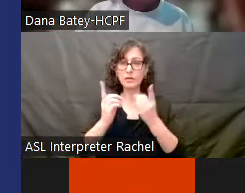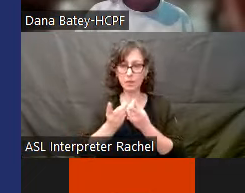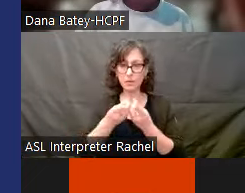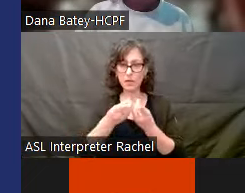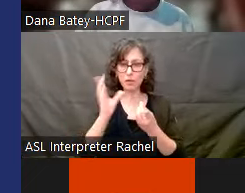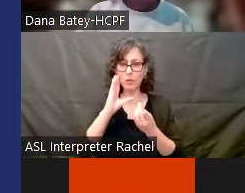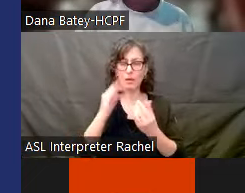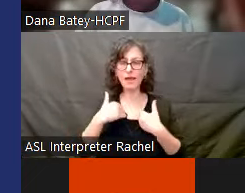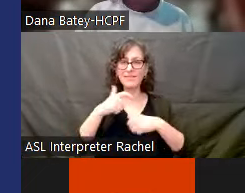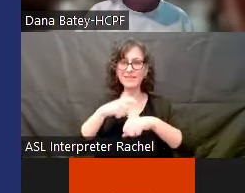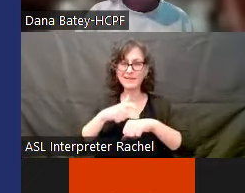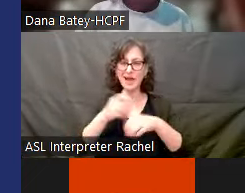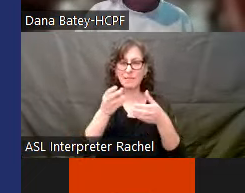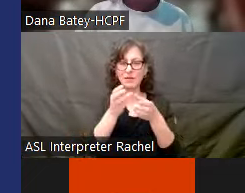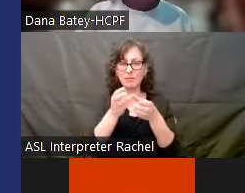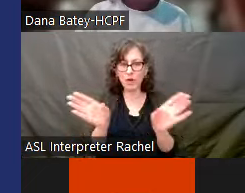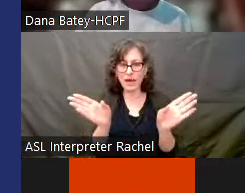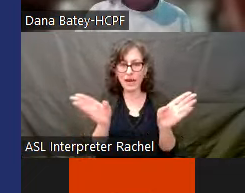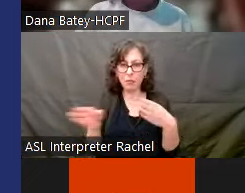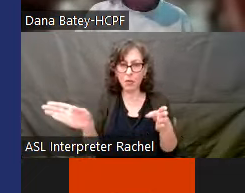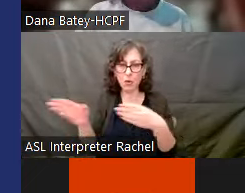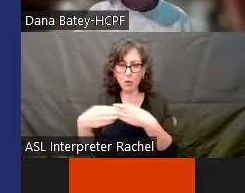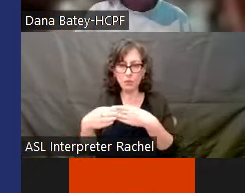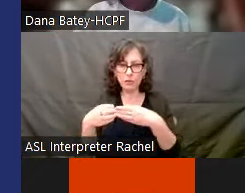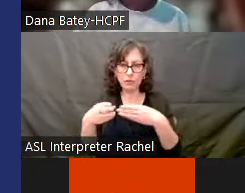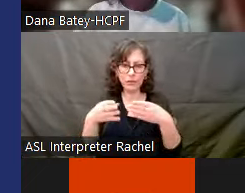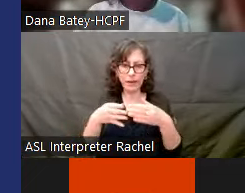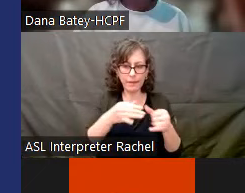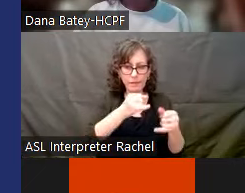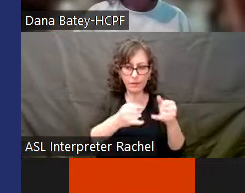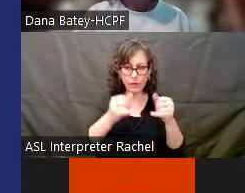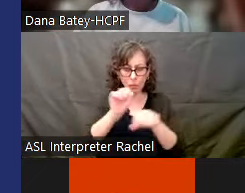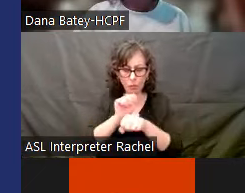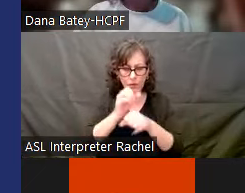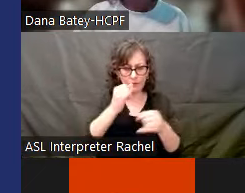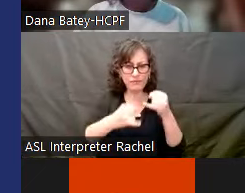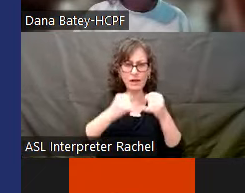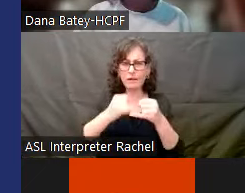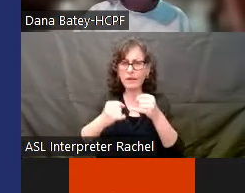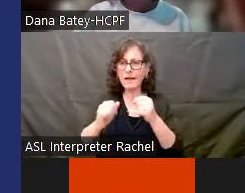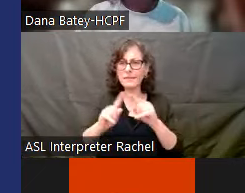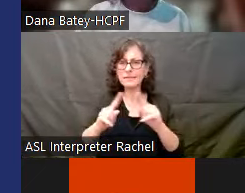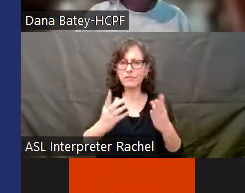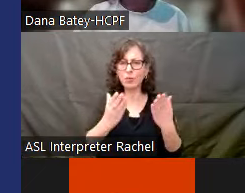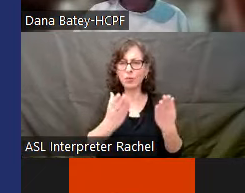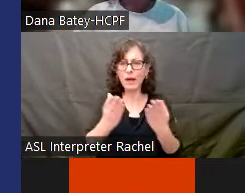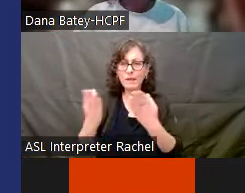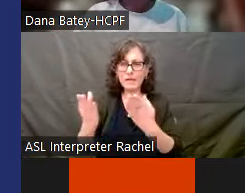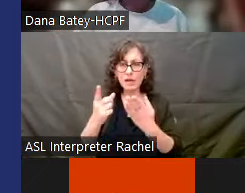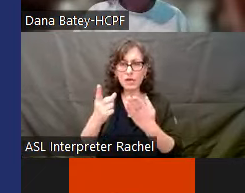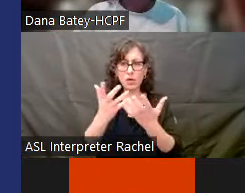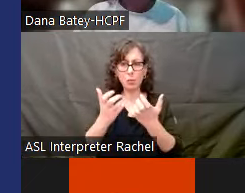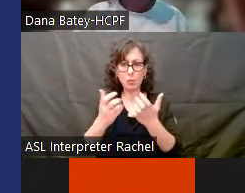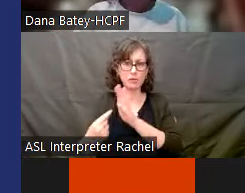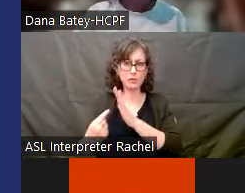the breakout rooms to work on kind of finalizing your recommendations that you want to put forth towards